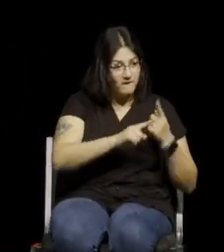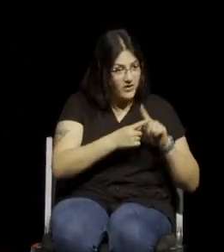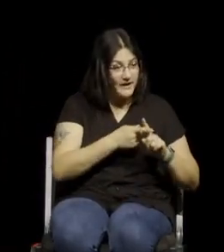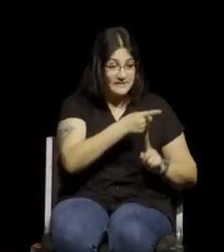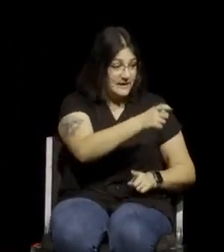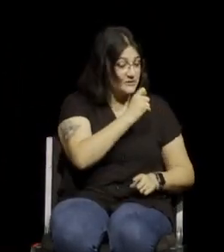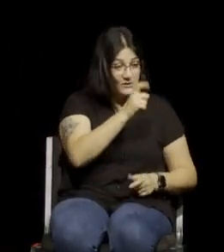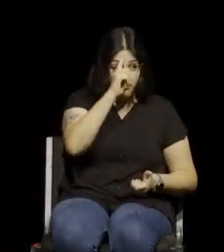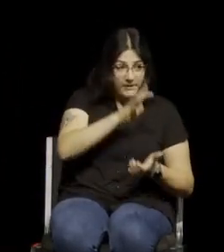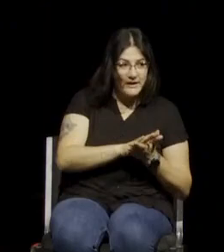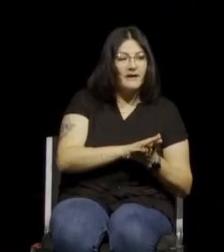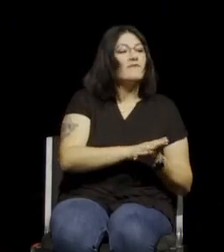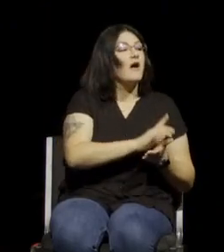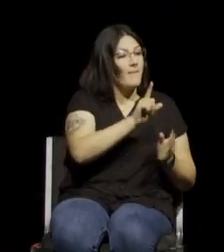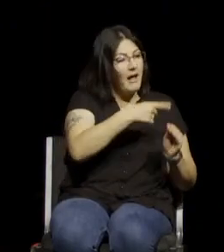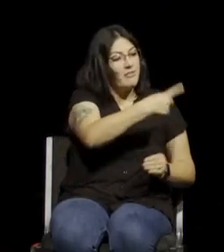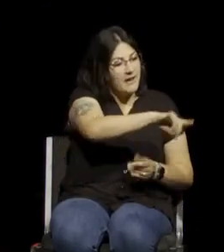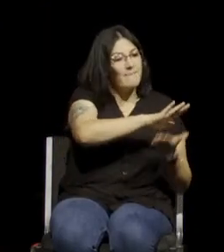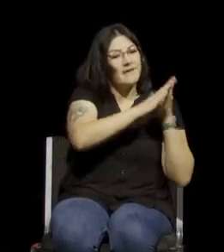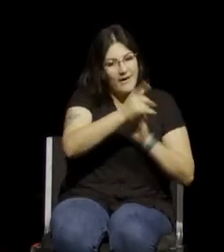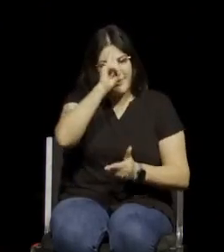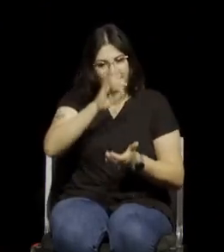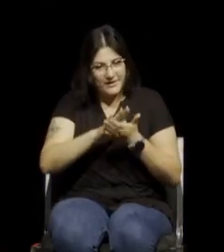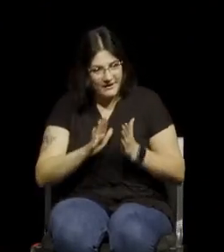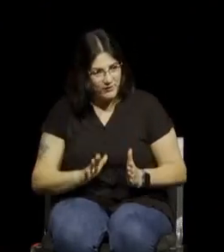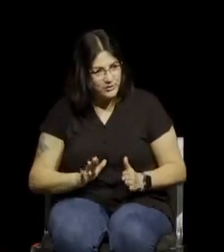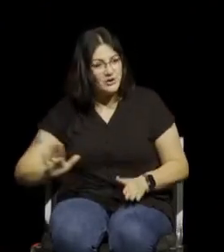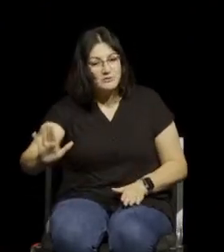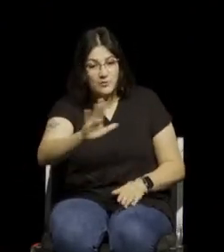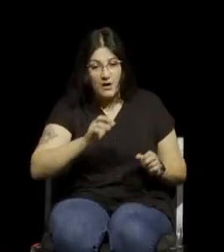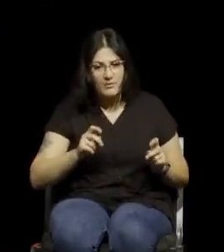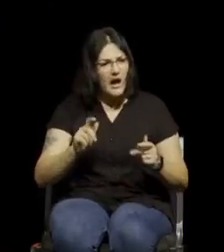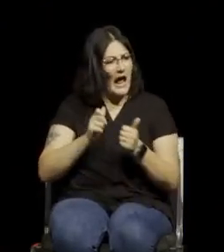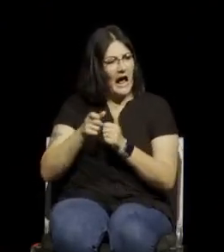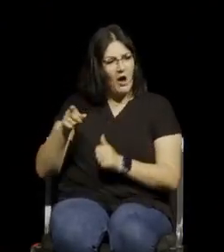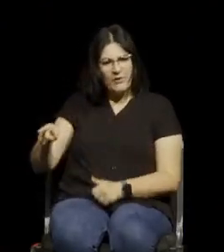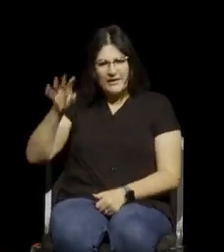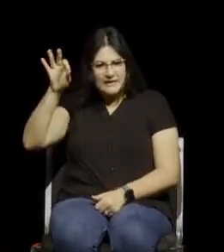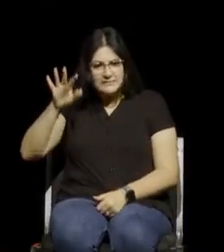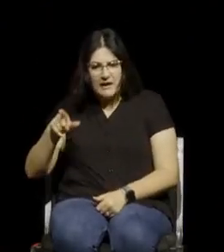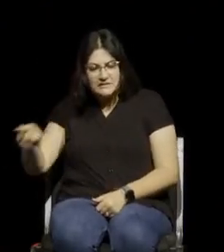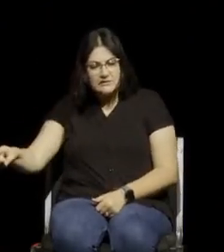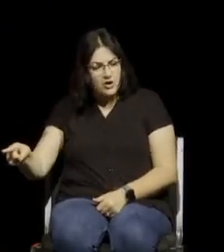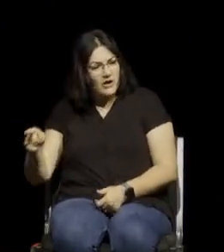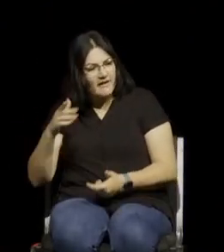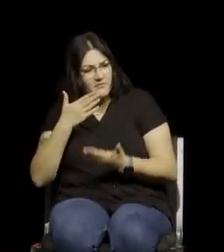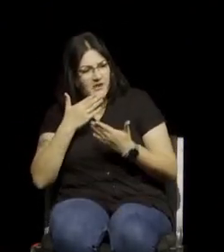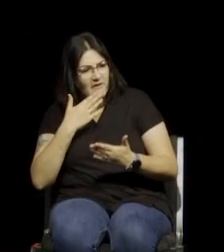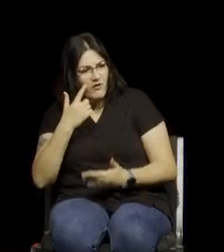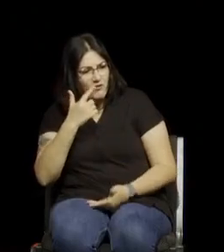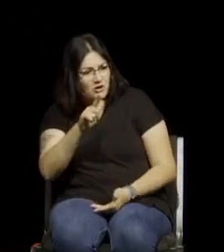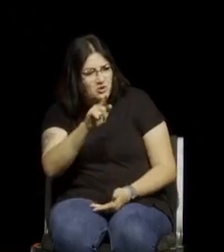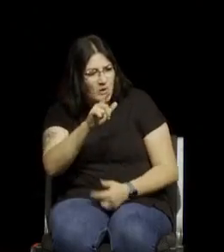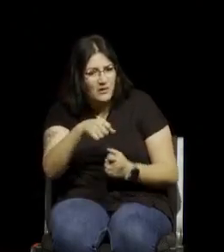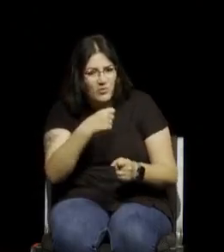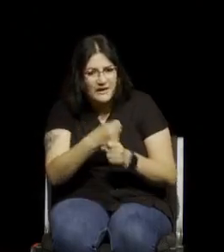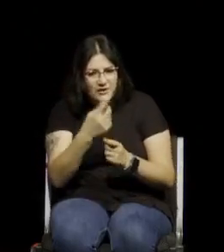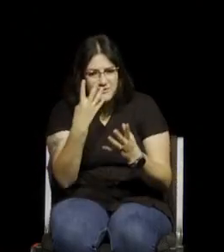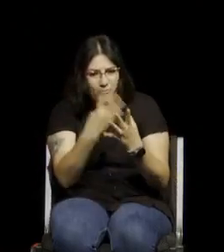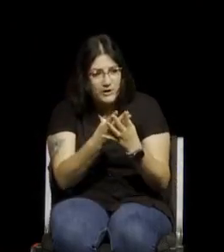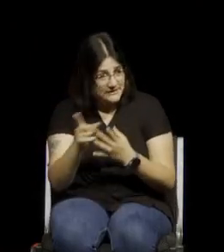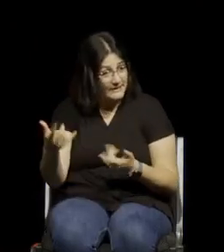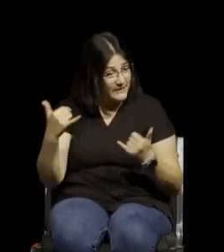And it is your opportunity. How could Pastor Lamb be thankful for 21 years of prison